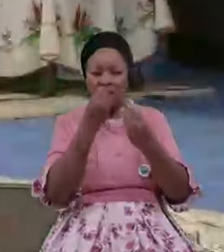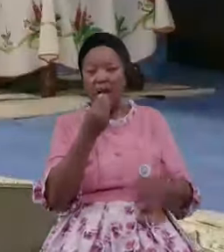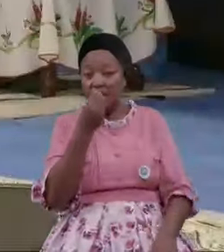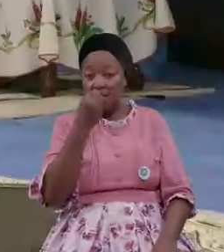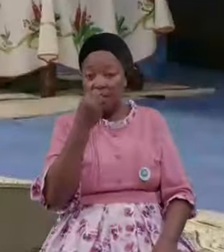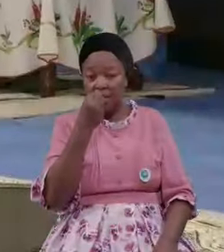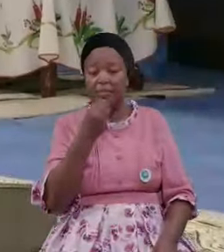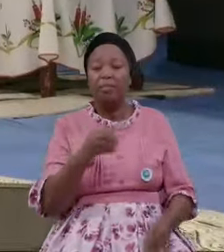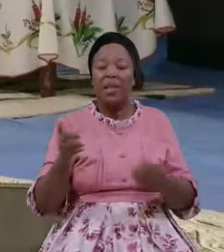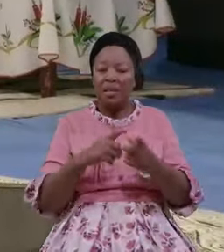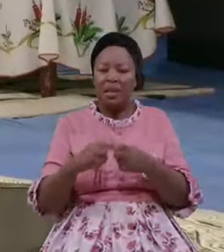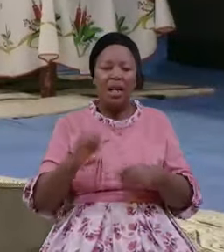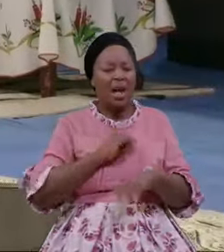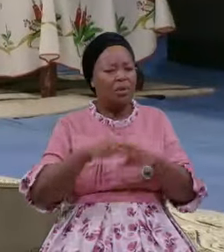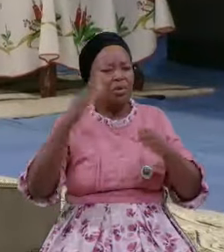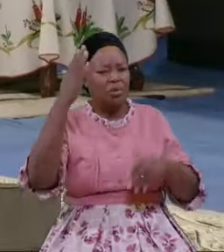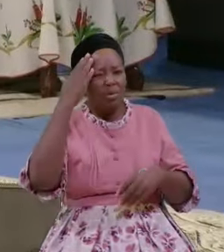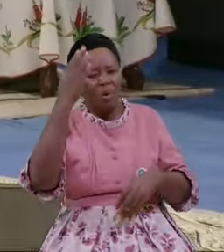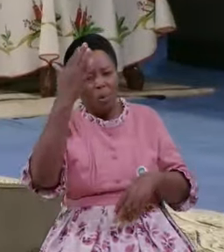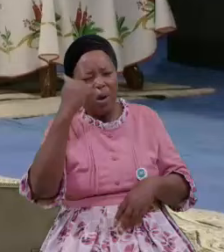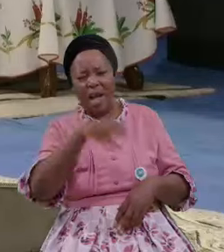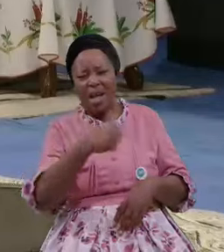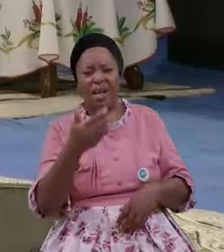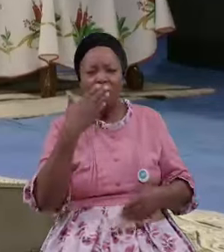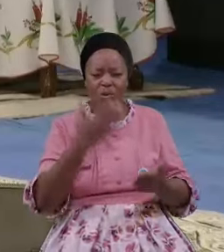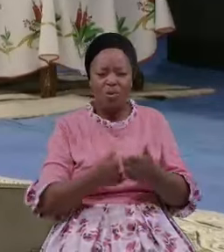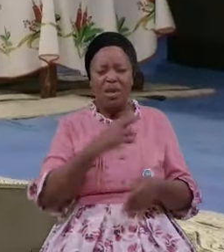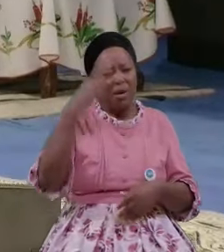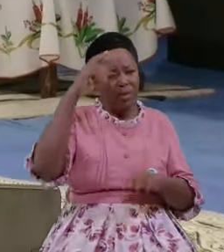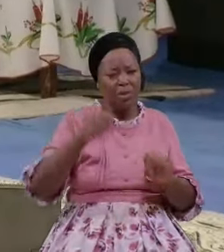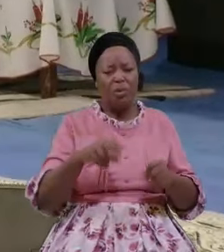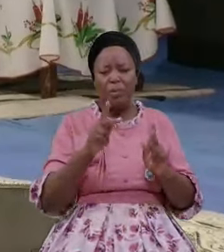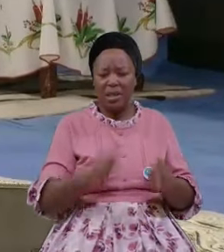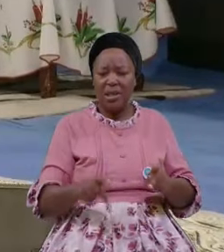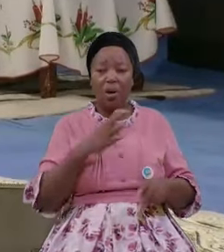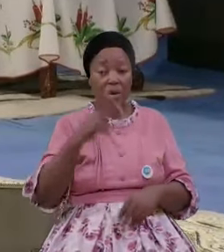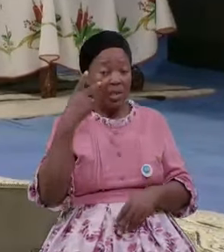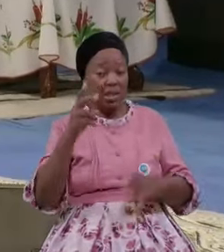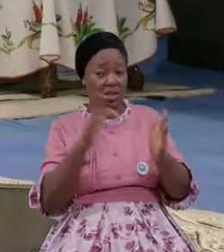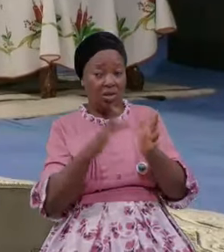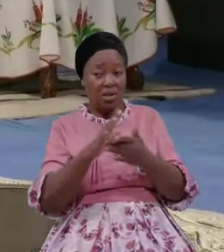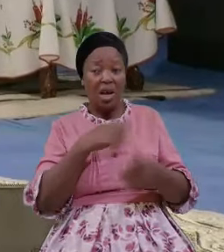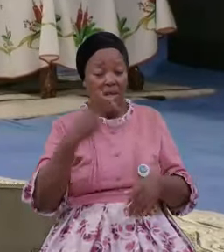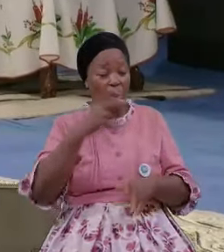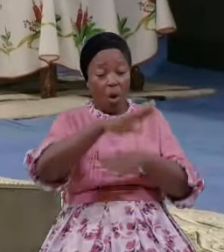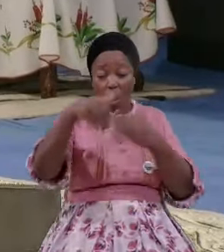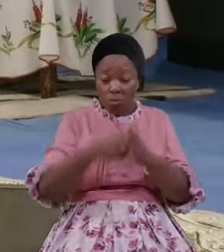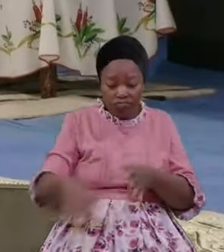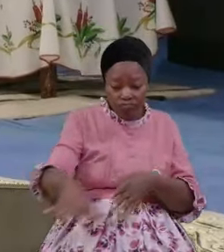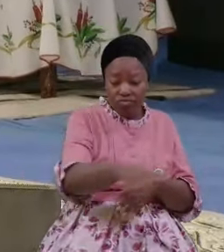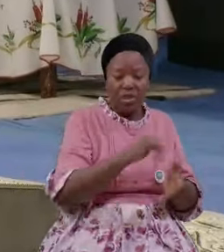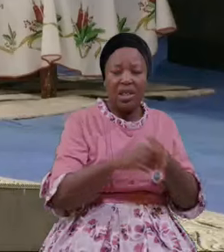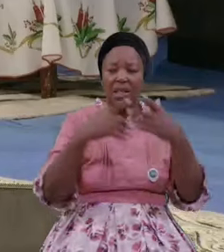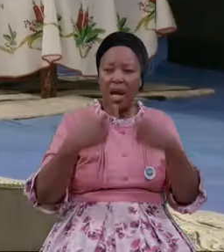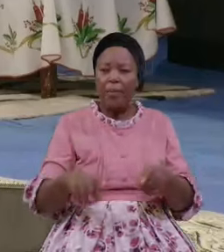why any reasonable person will see Jesus and see all these things that happen and not